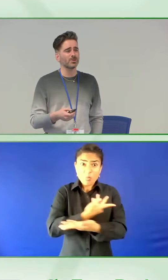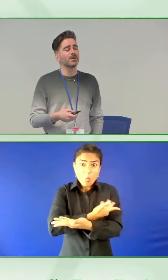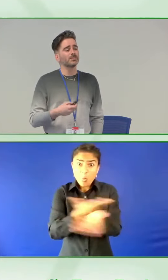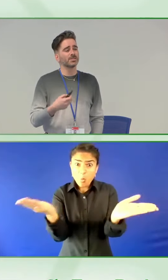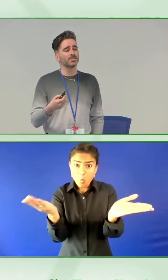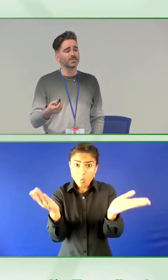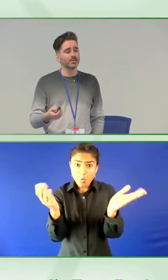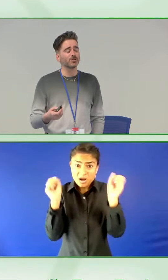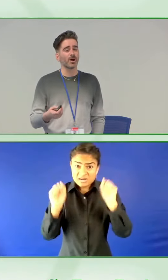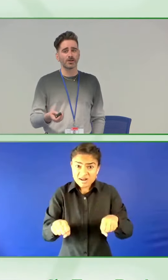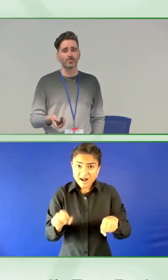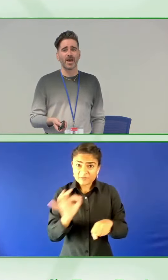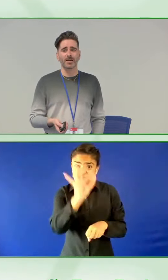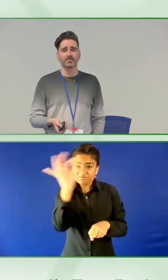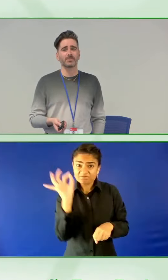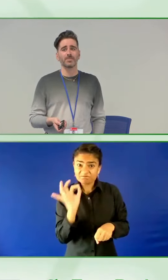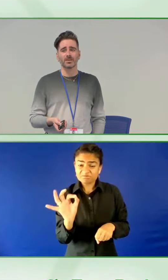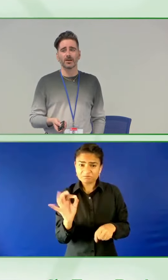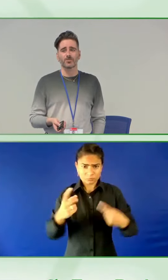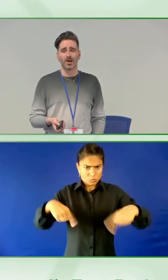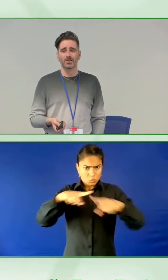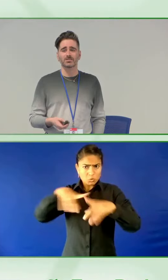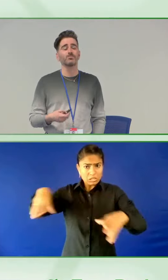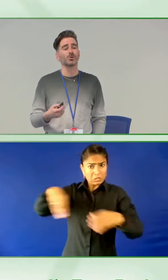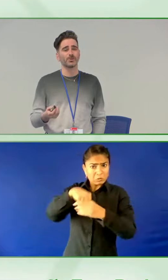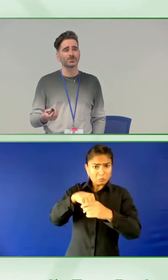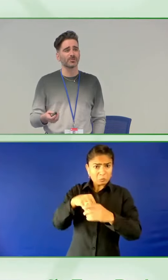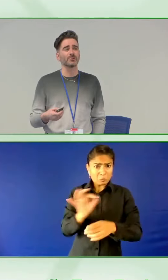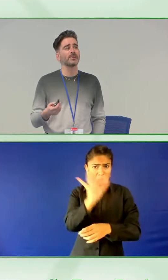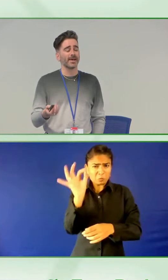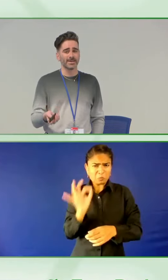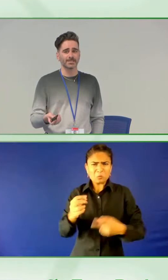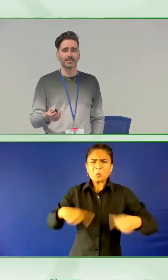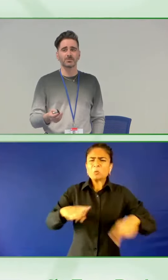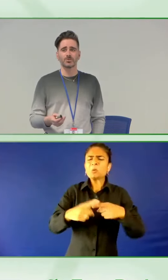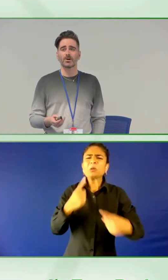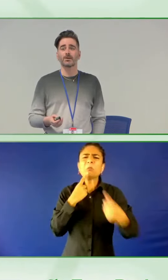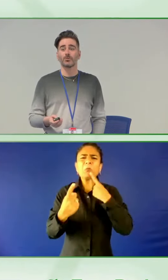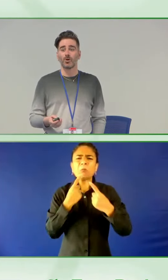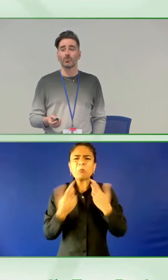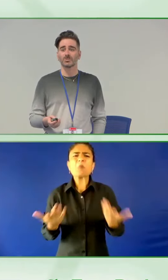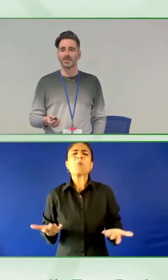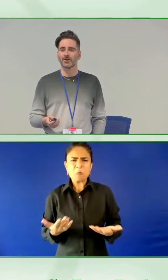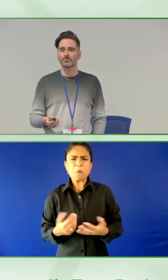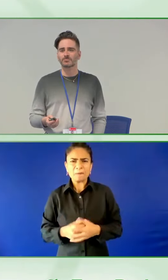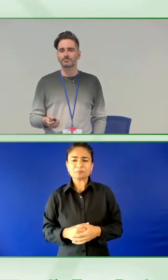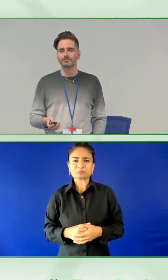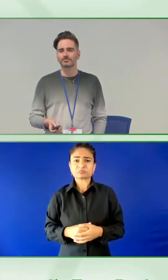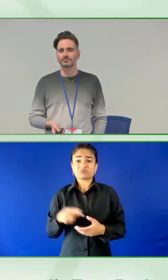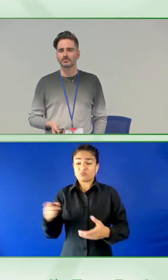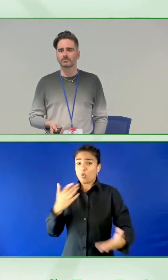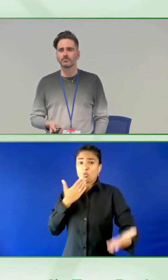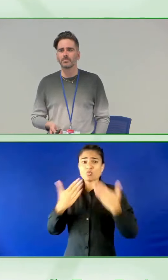like you, to continue on our path to making our products more useful and accessible at a global scale.